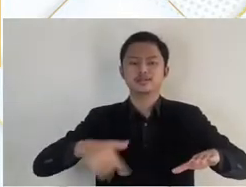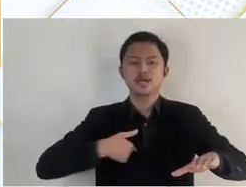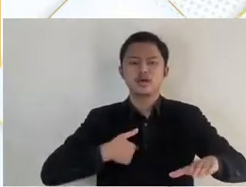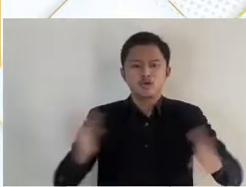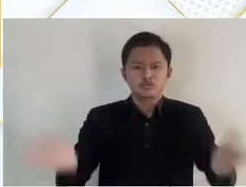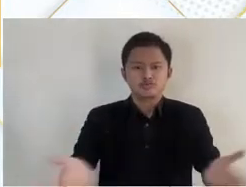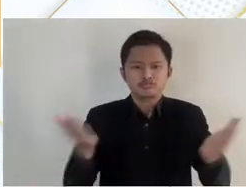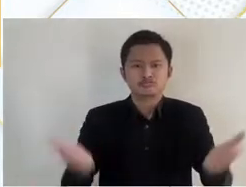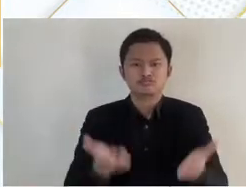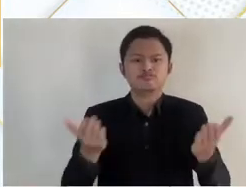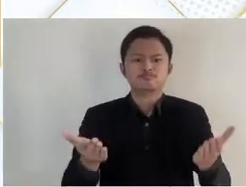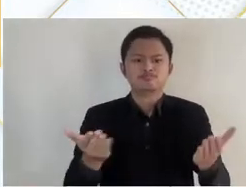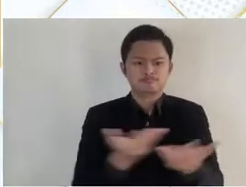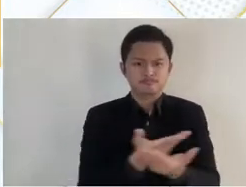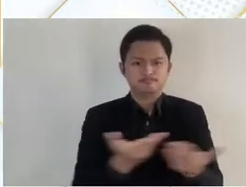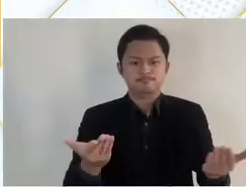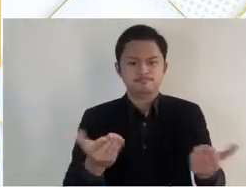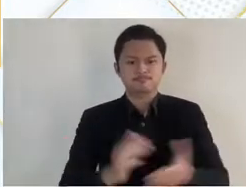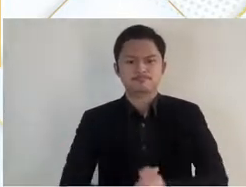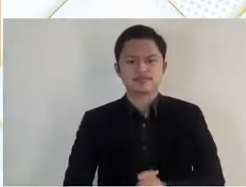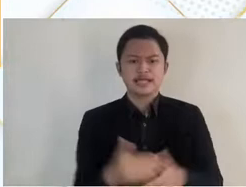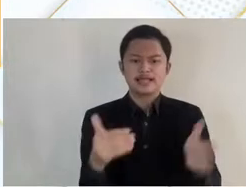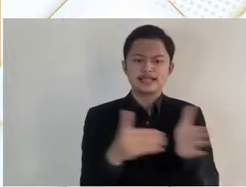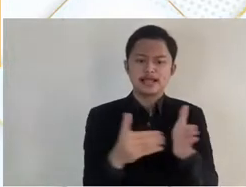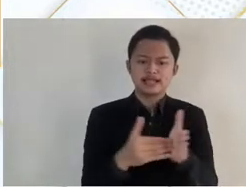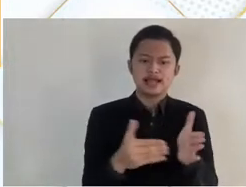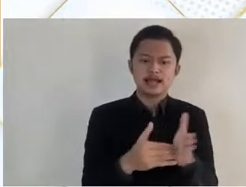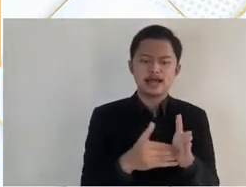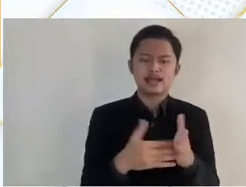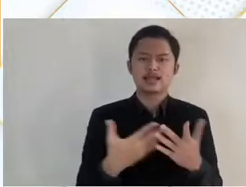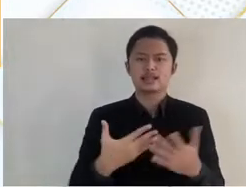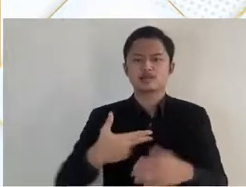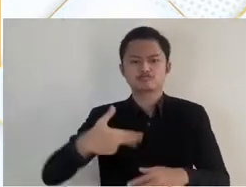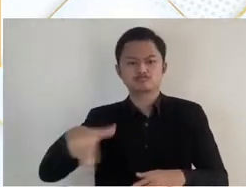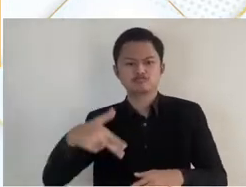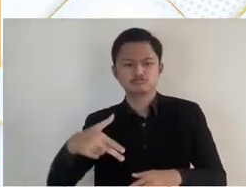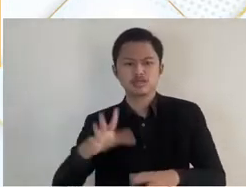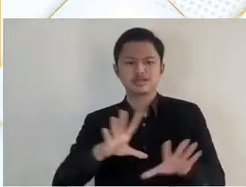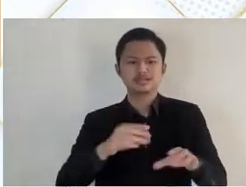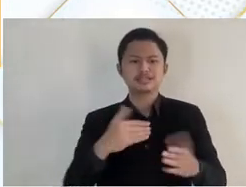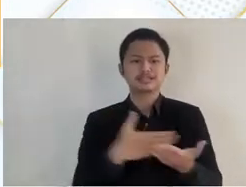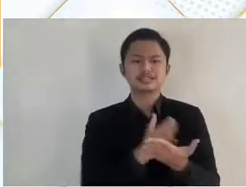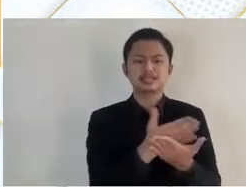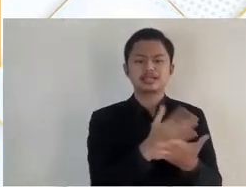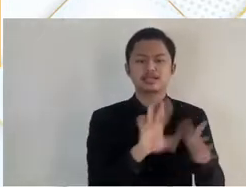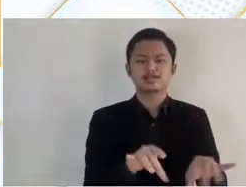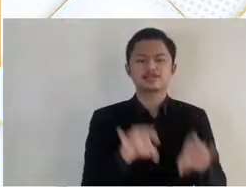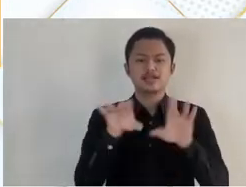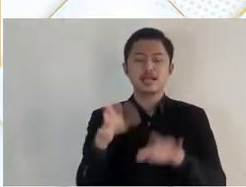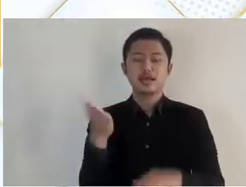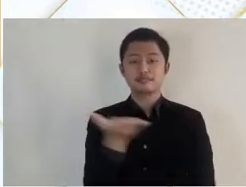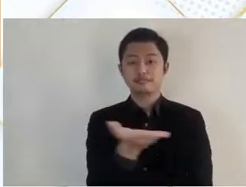by the comments of Lisa Sharland and Genevieve Feely of Australian Strategic Policy Institute when they say,